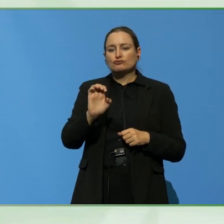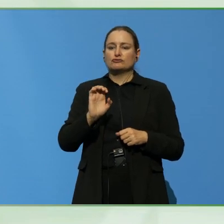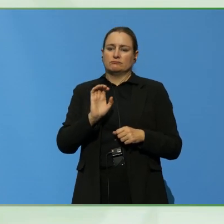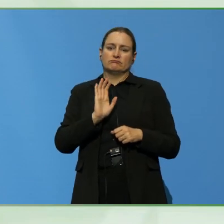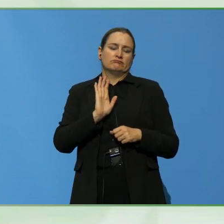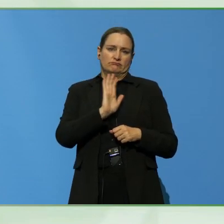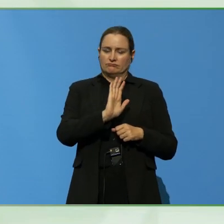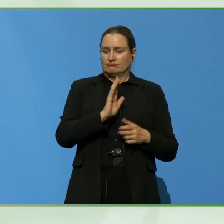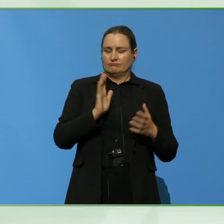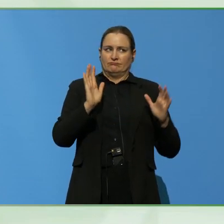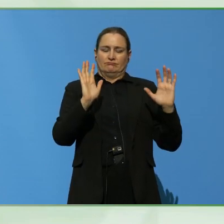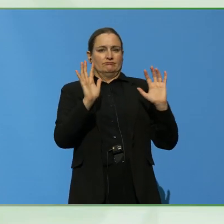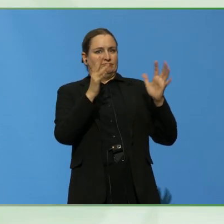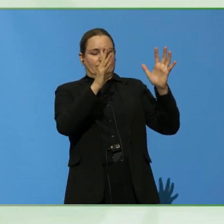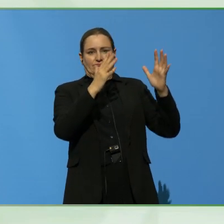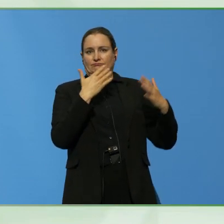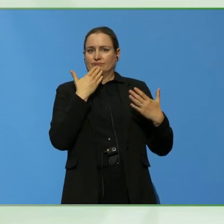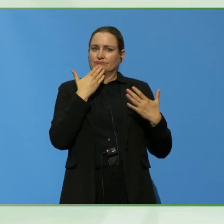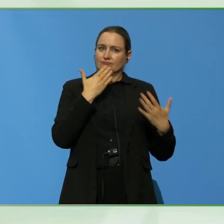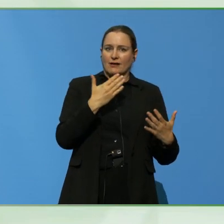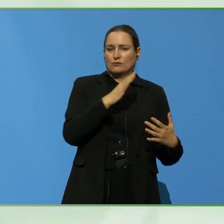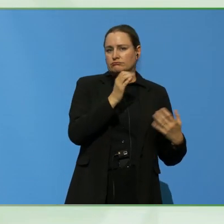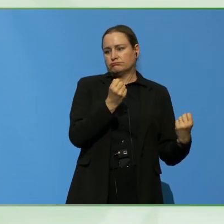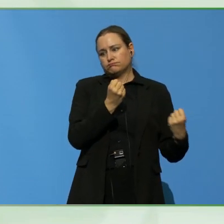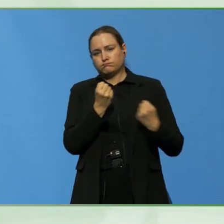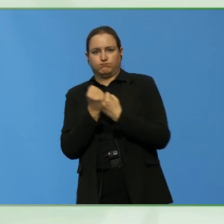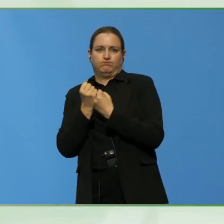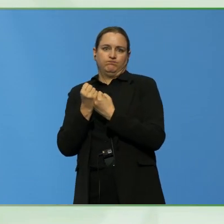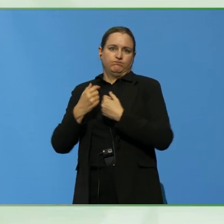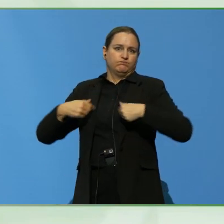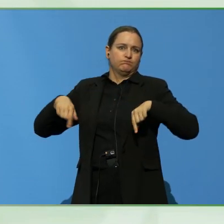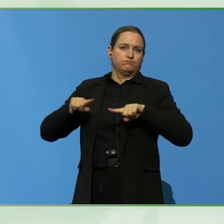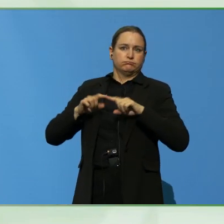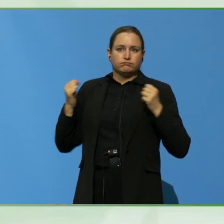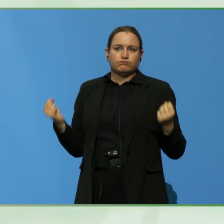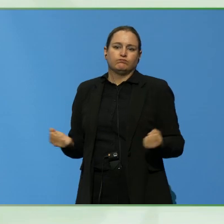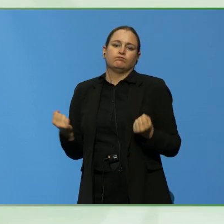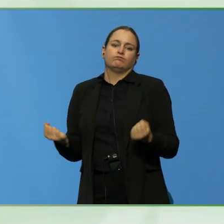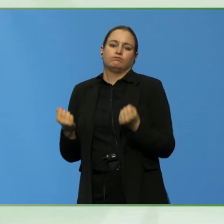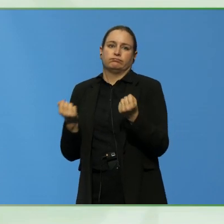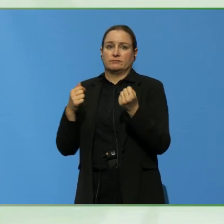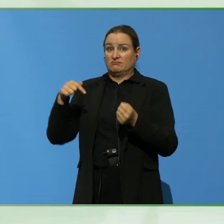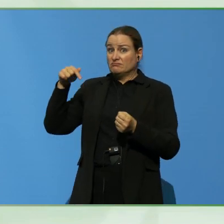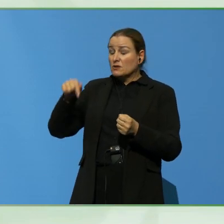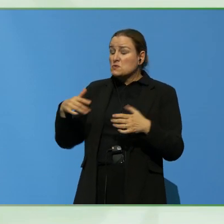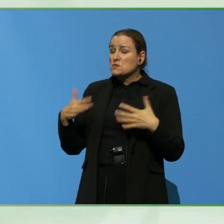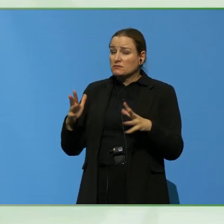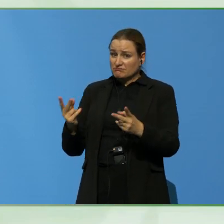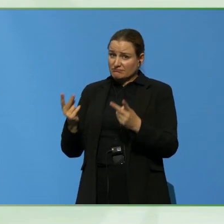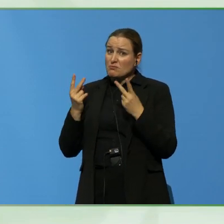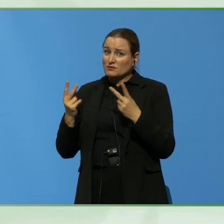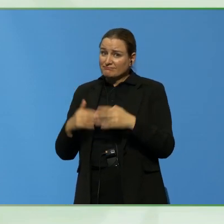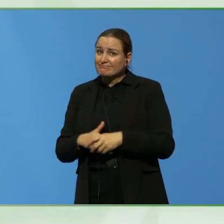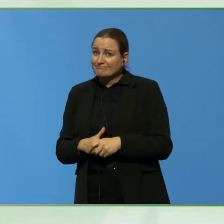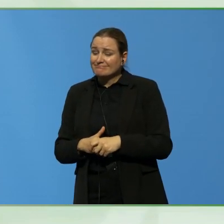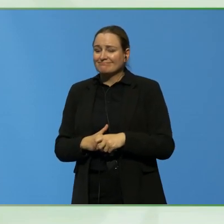exchange every day about all this important subject. Our vision, so